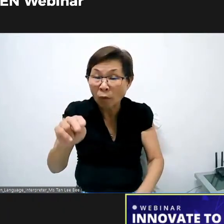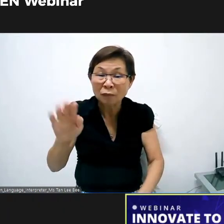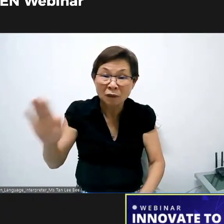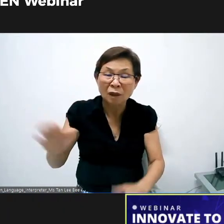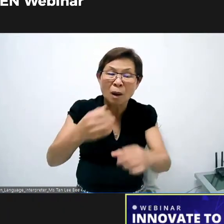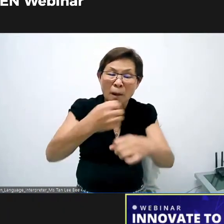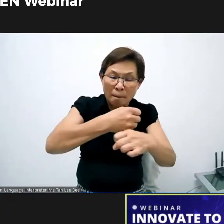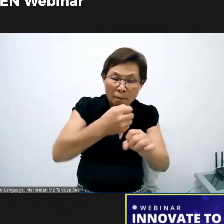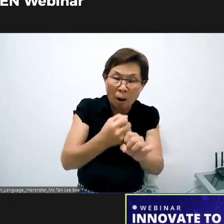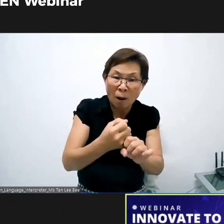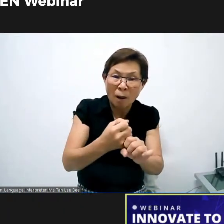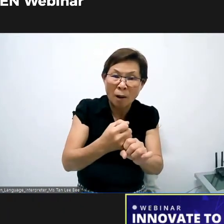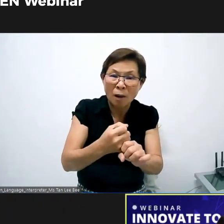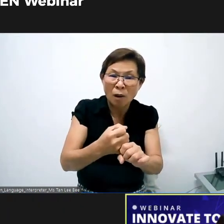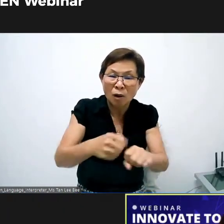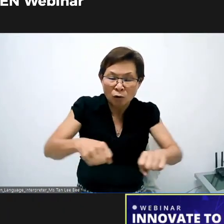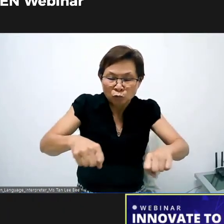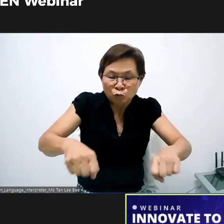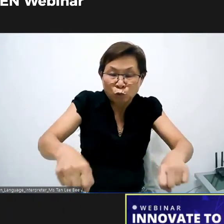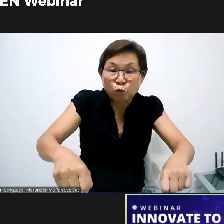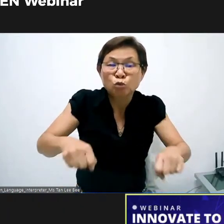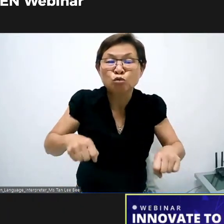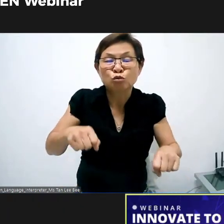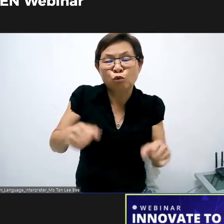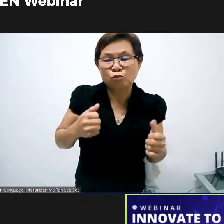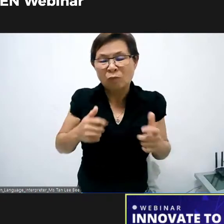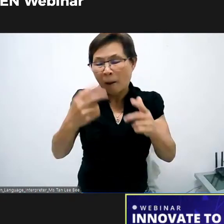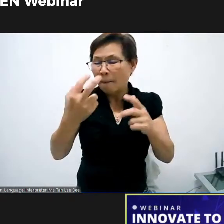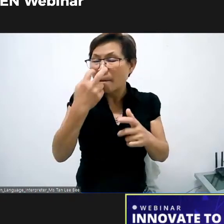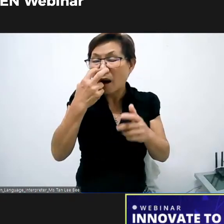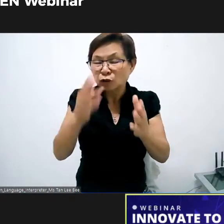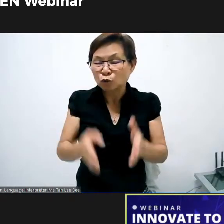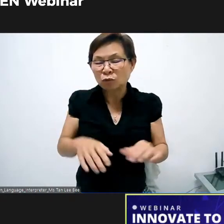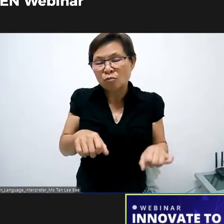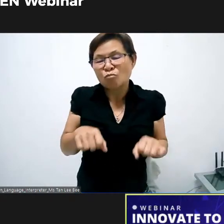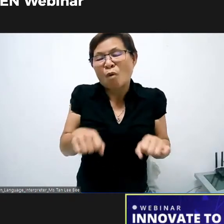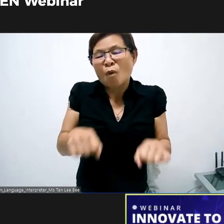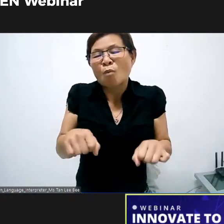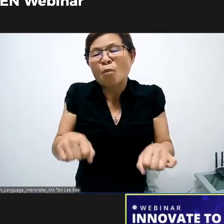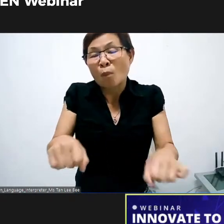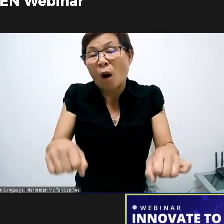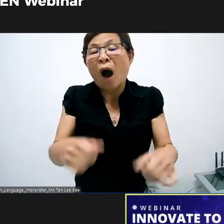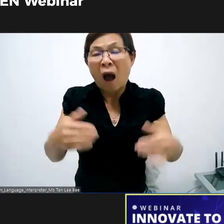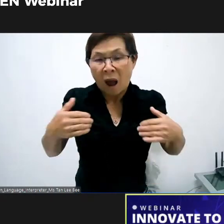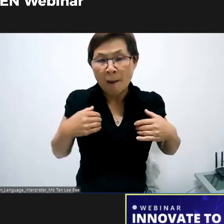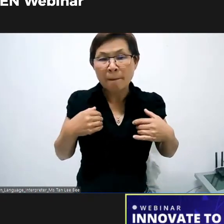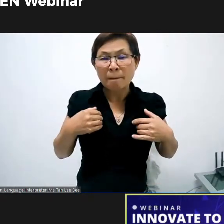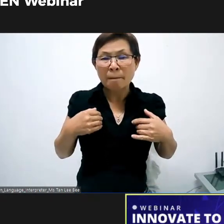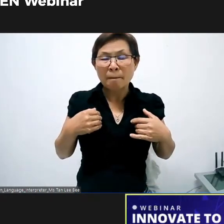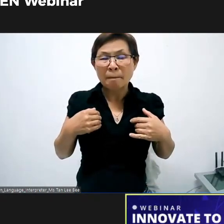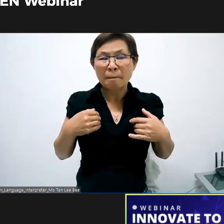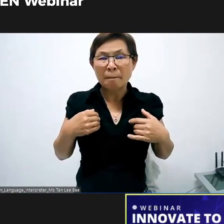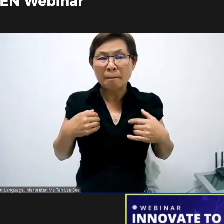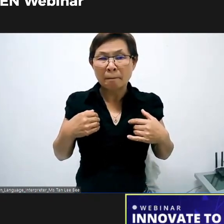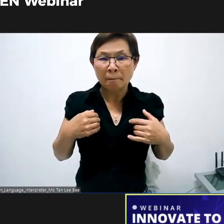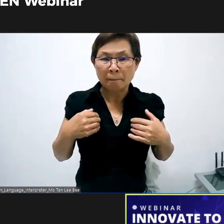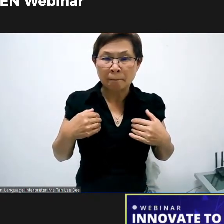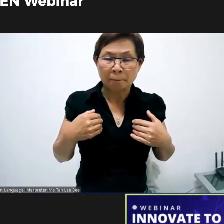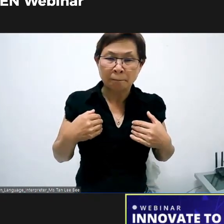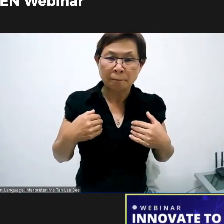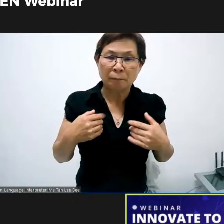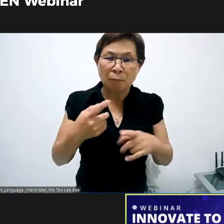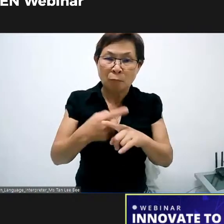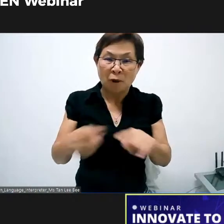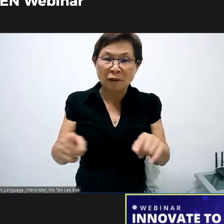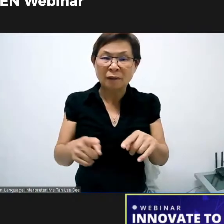developed tools for the blind students. So of course it involves money, but then